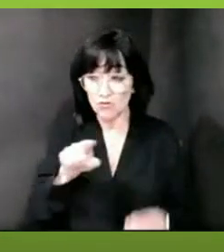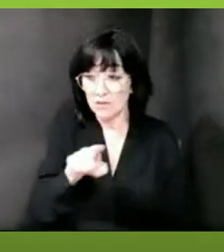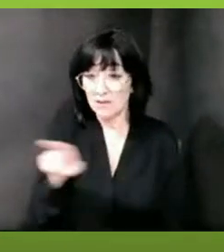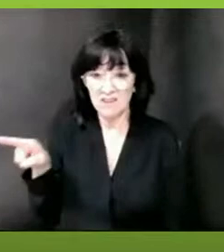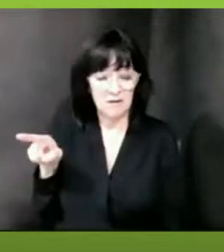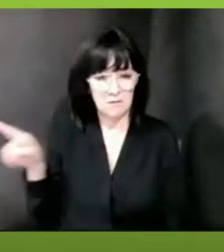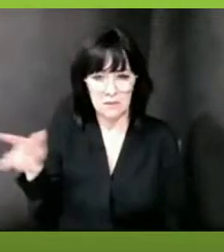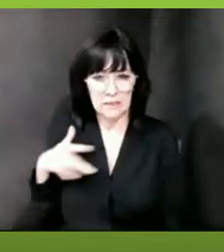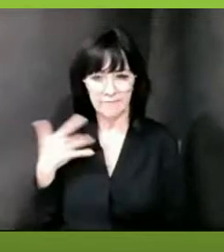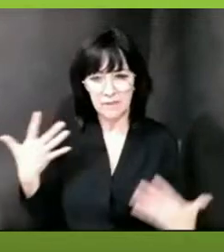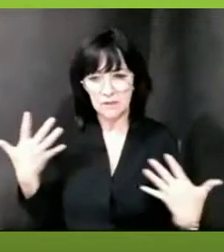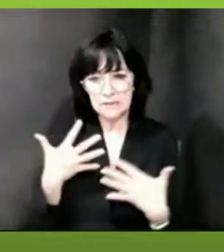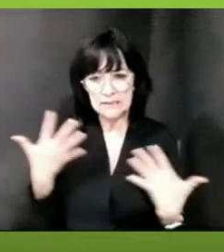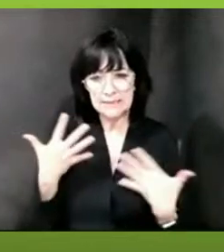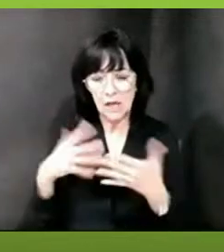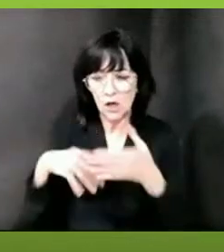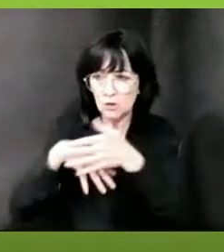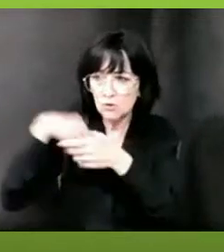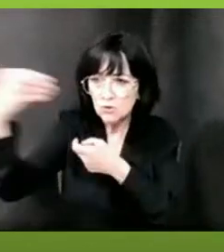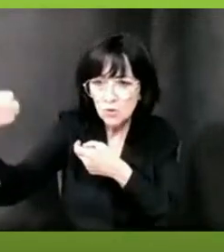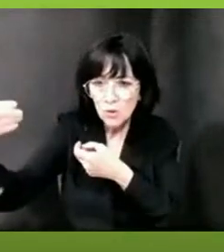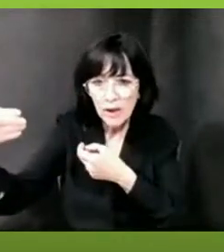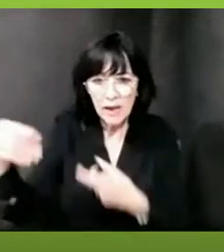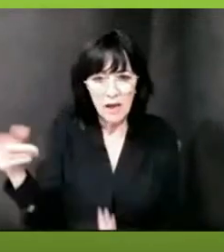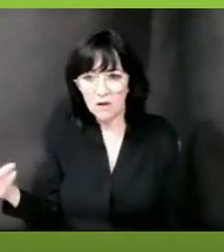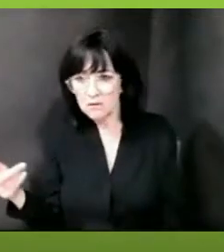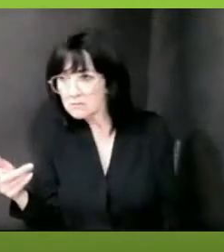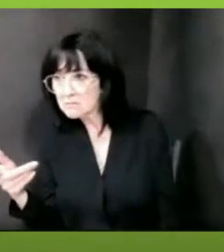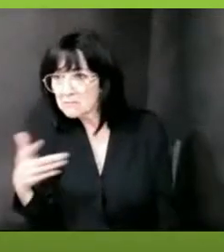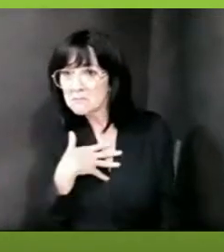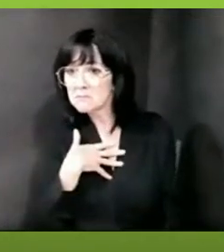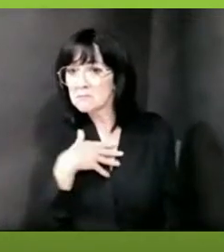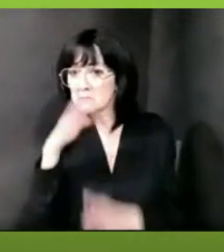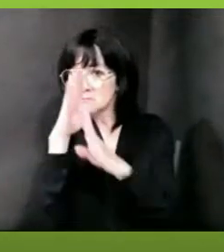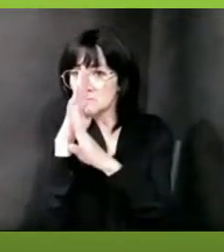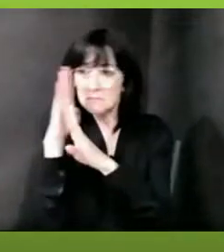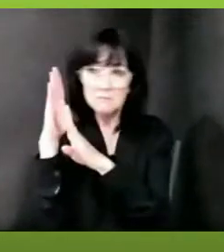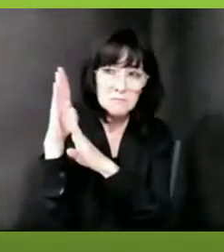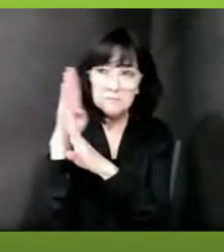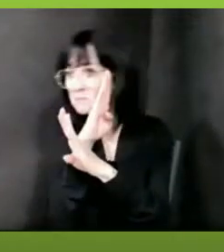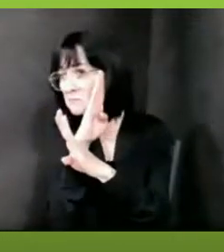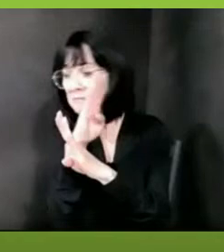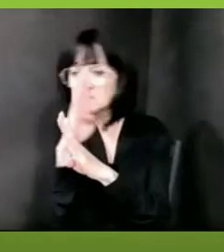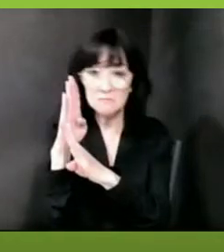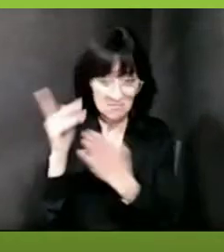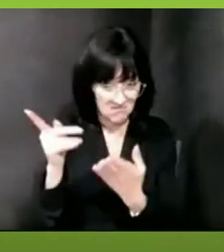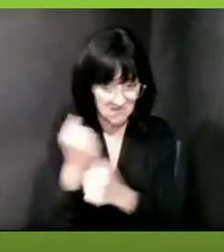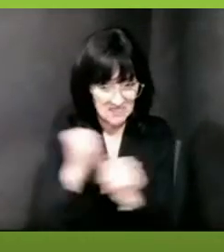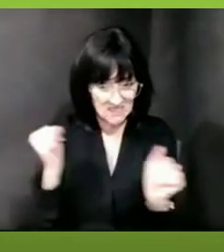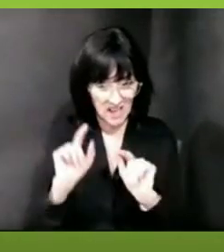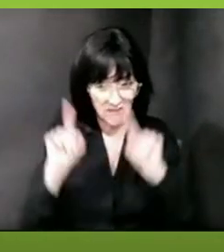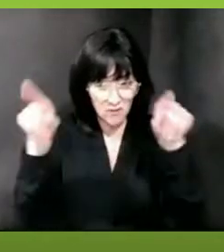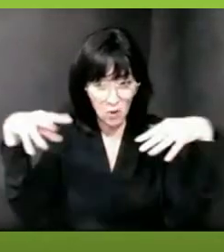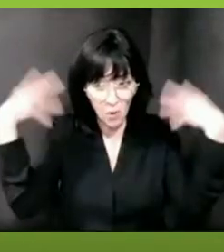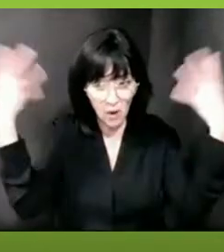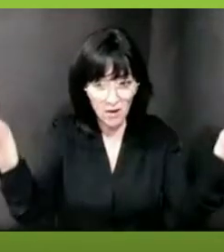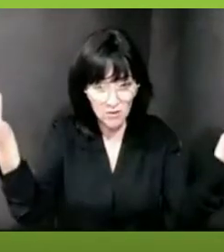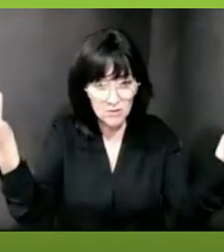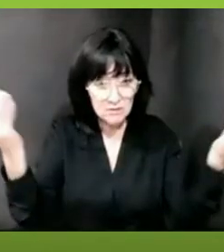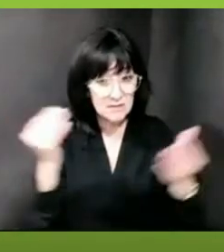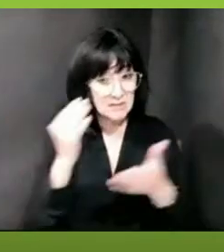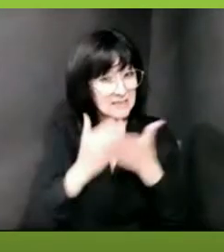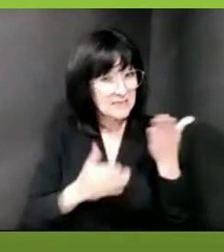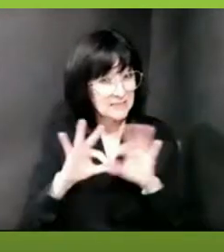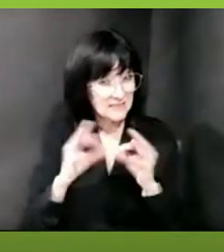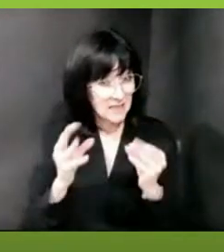now? Is it safe to go? We've always, from the start to even some families still now, is it safe to even